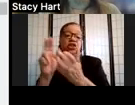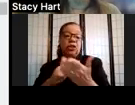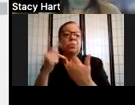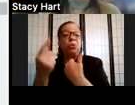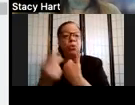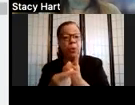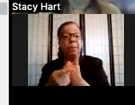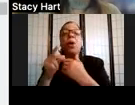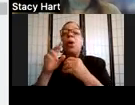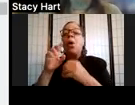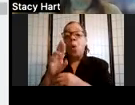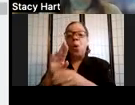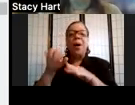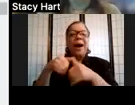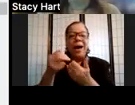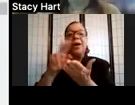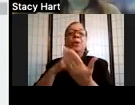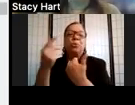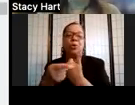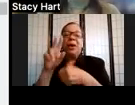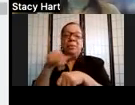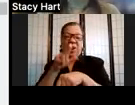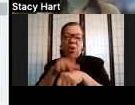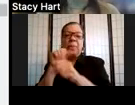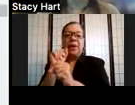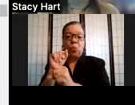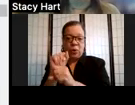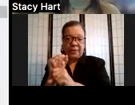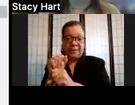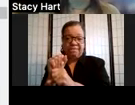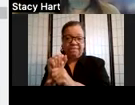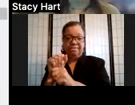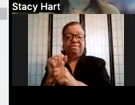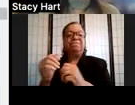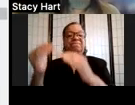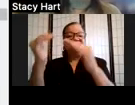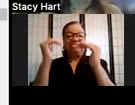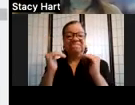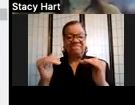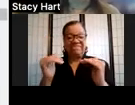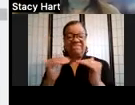how the program normally operates. Next slide.